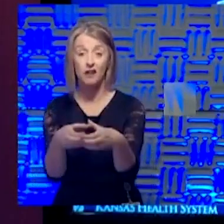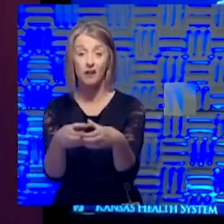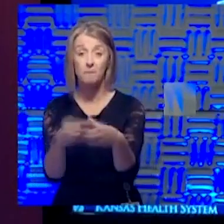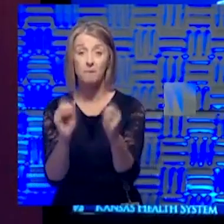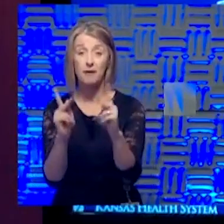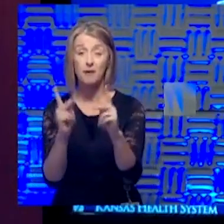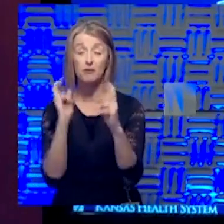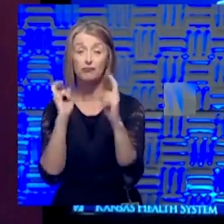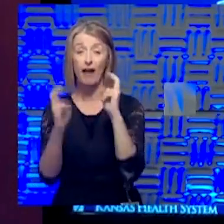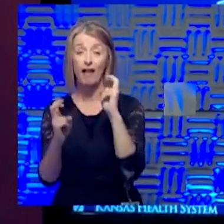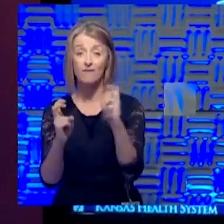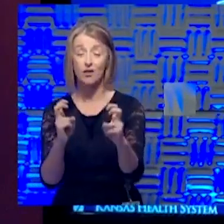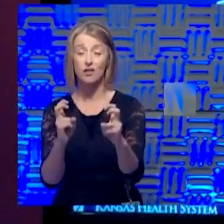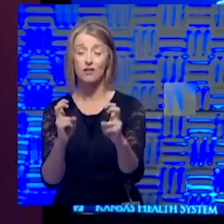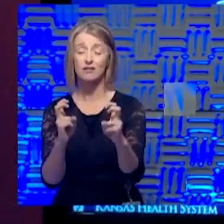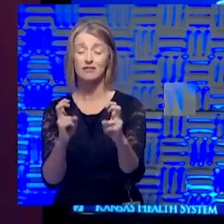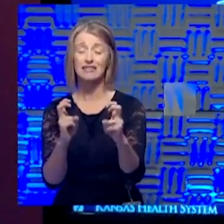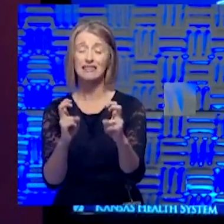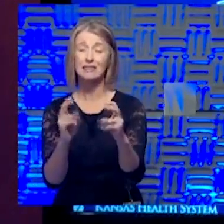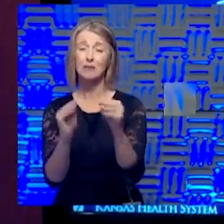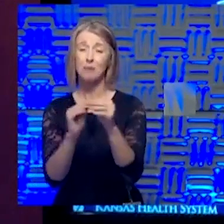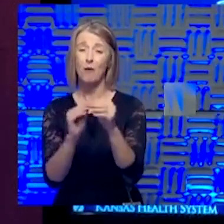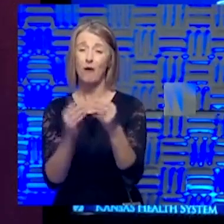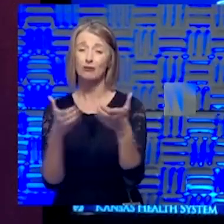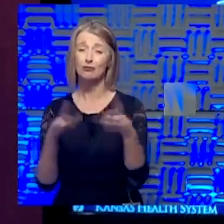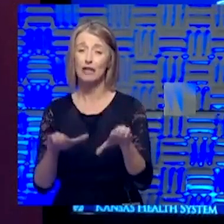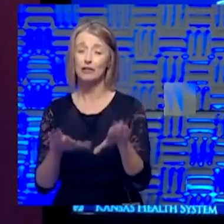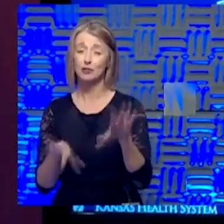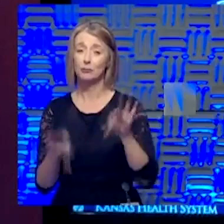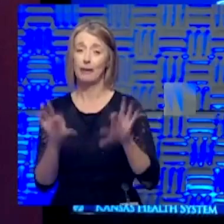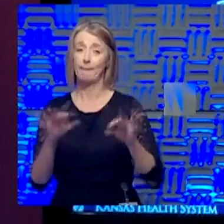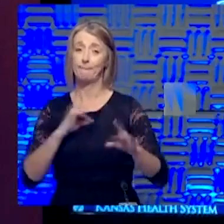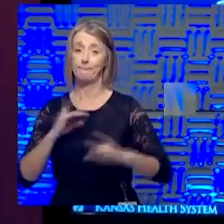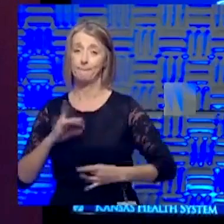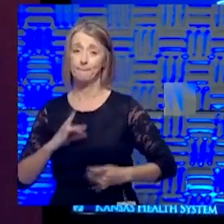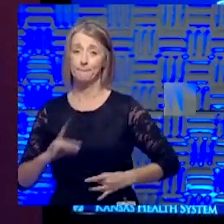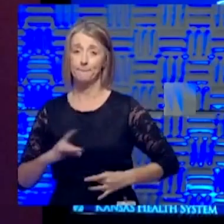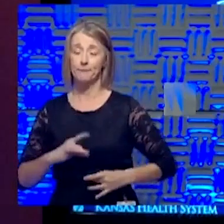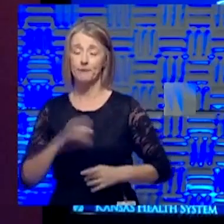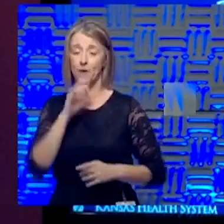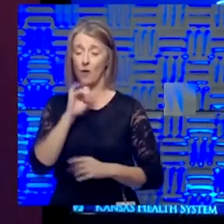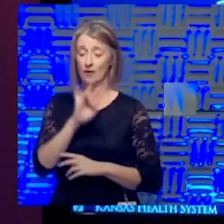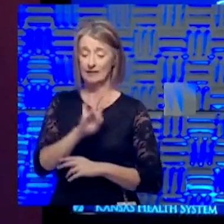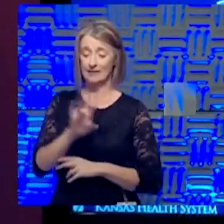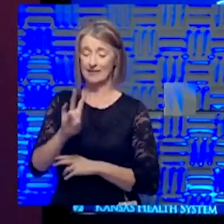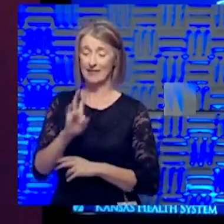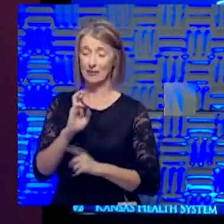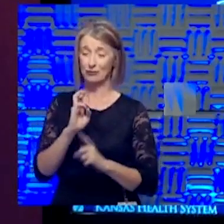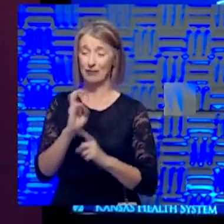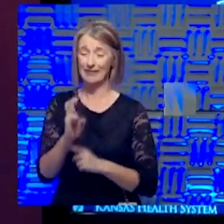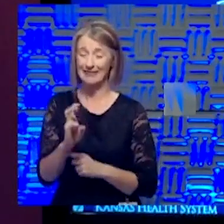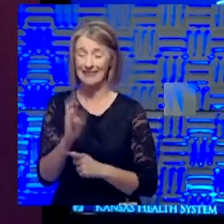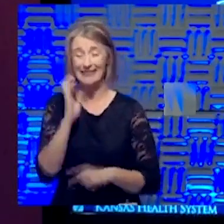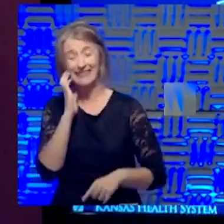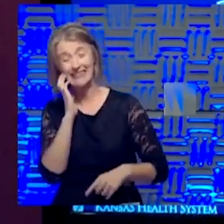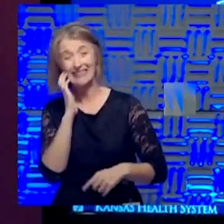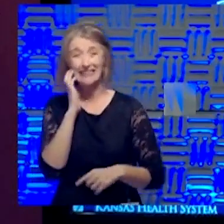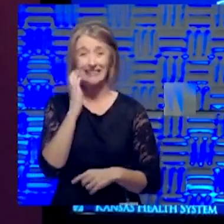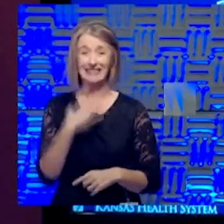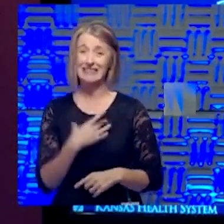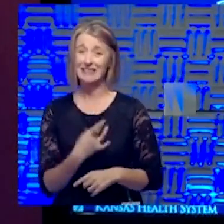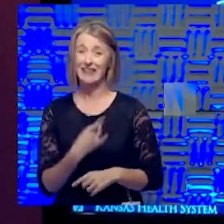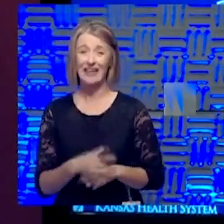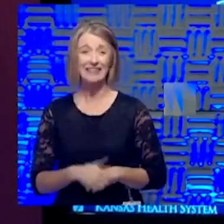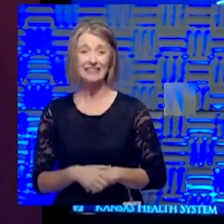all going to be traveling, then there's a lot more chances to pick stuff up. Right. On the other hand, a 77-year-old traveling, oh man, I don't like